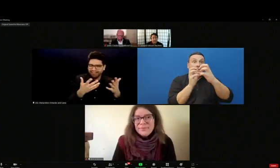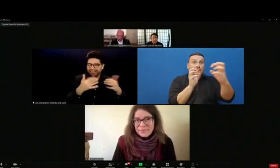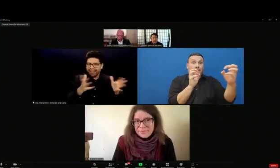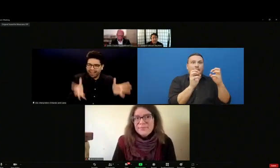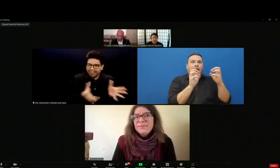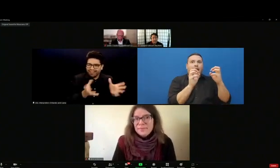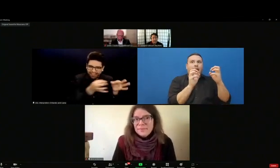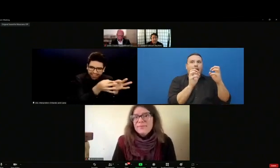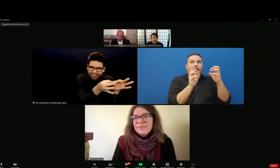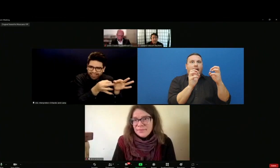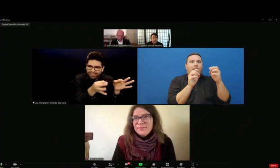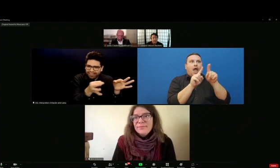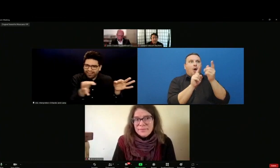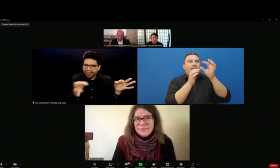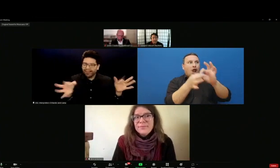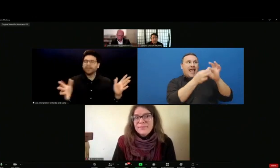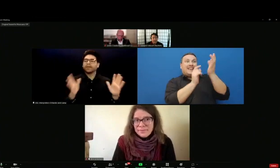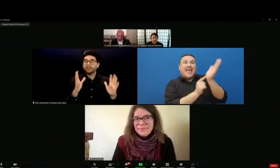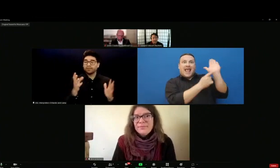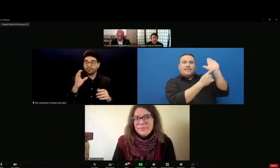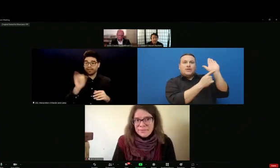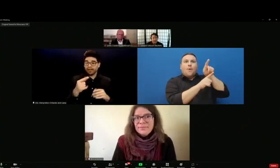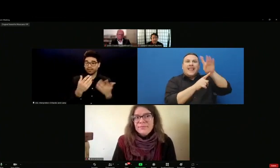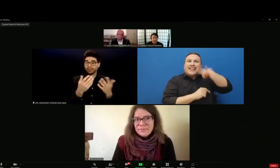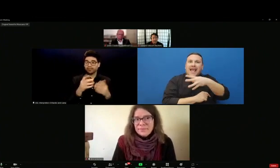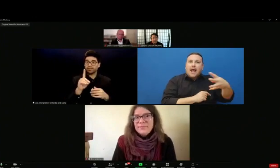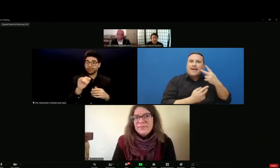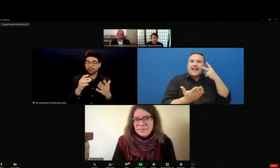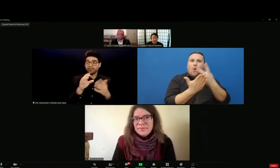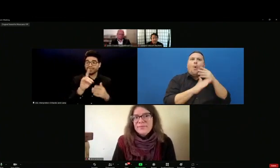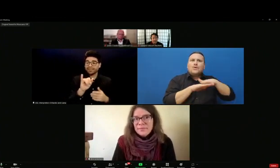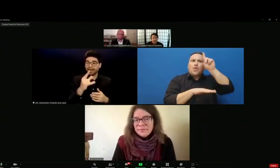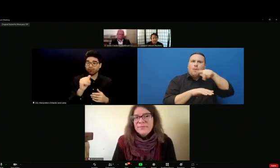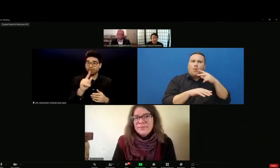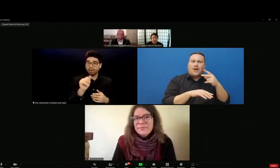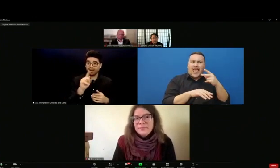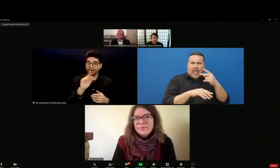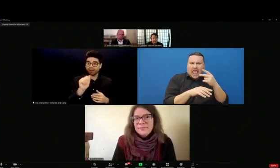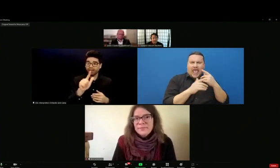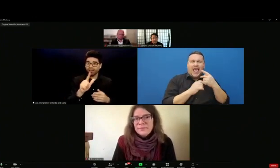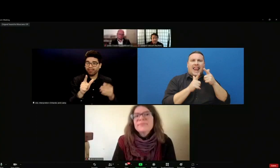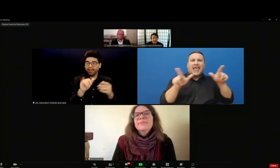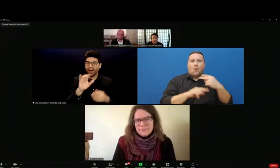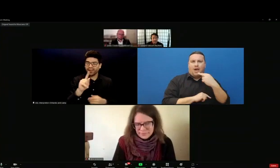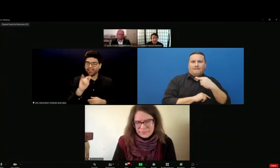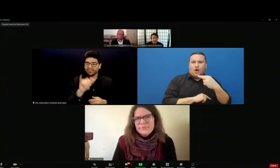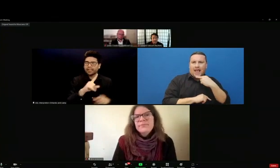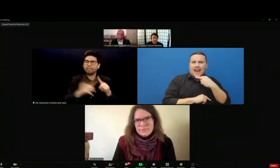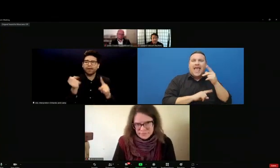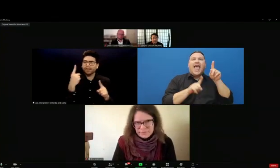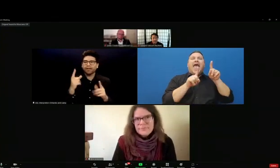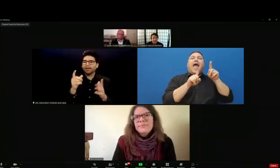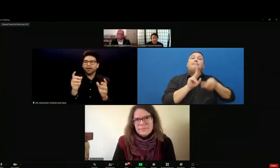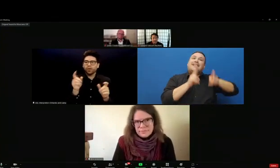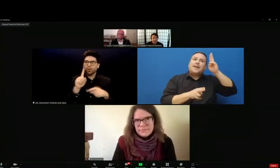more direct representation. This diagrammatic iconicity is also used in spoken languages, but to refer to sequentiality, as in vedi,